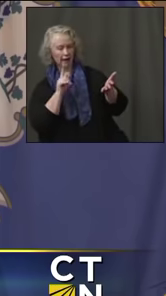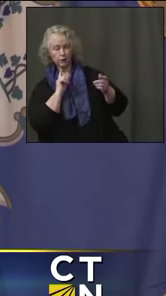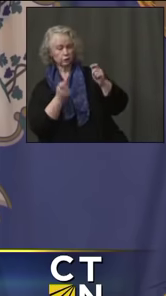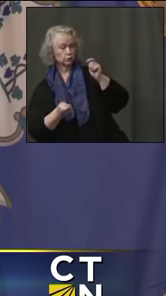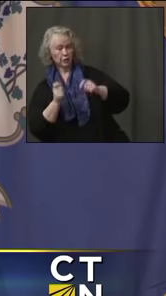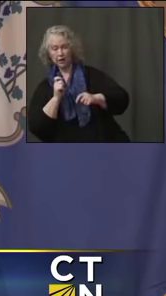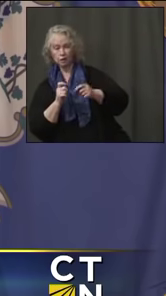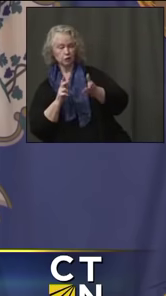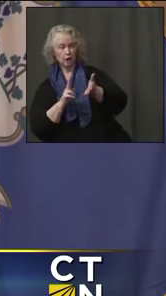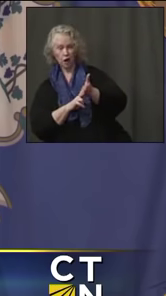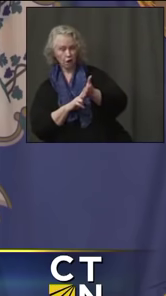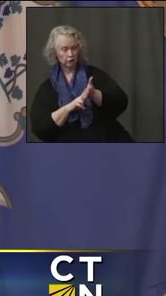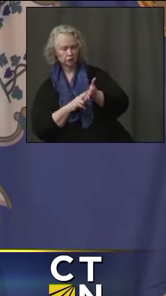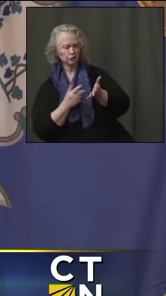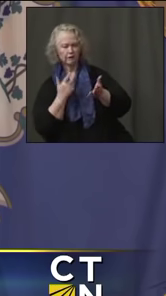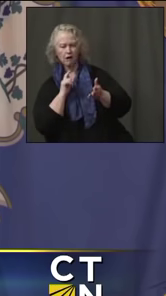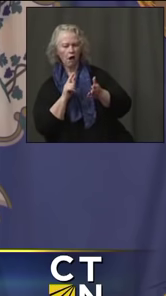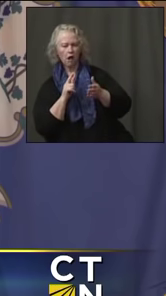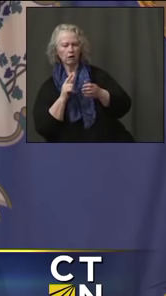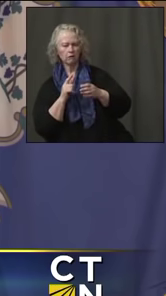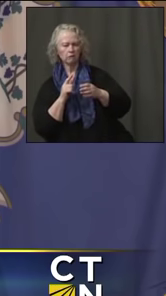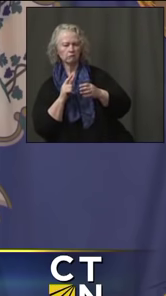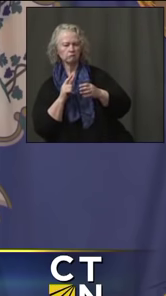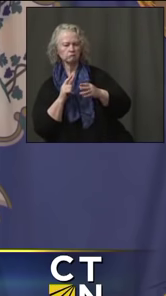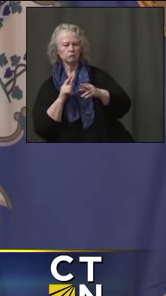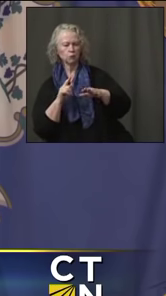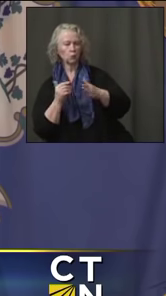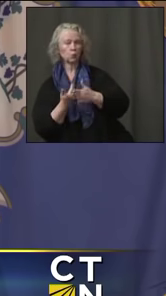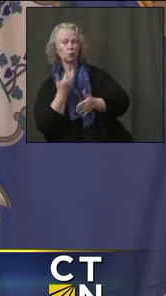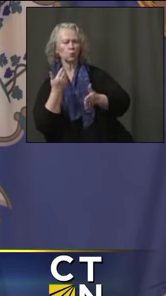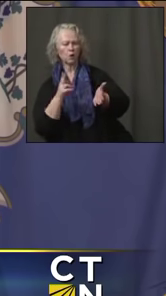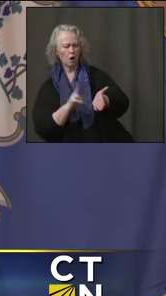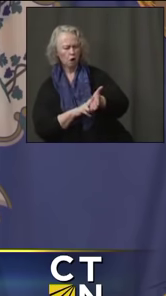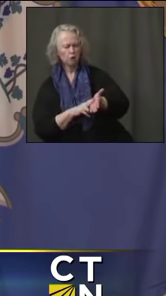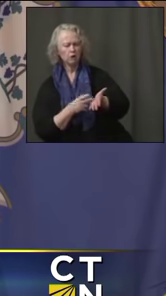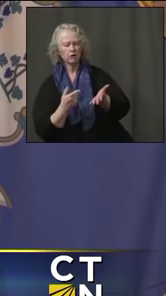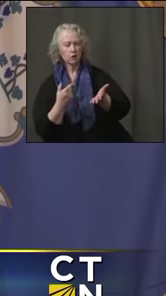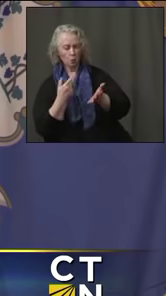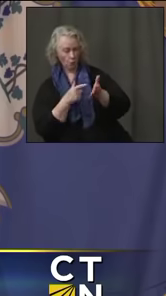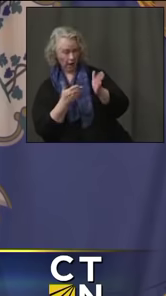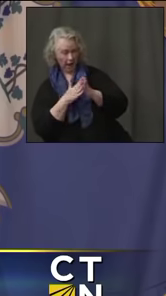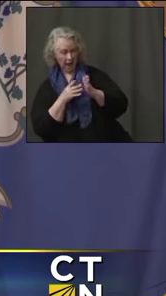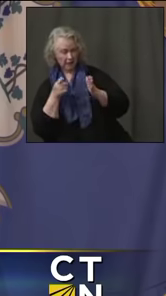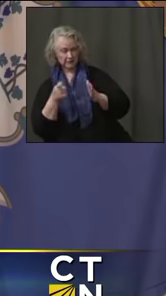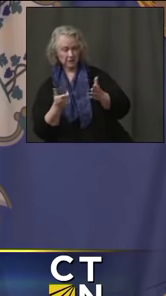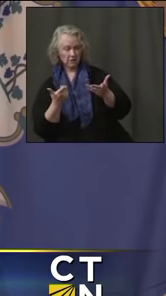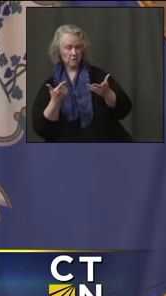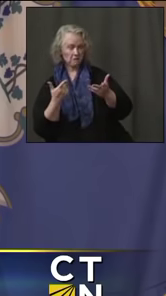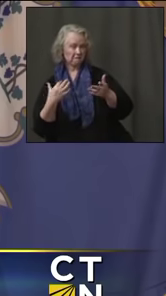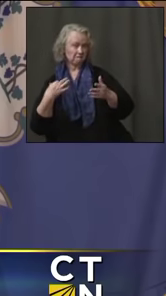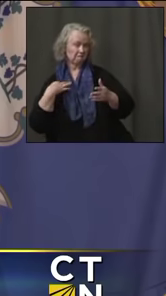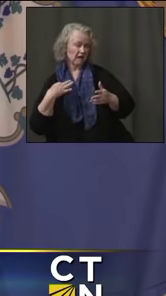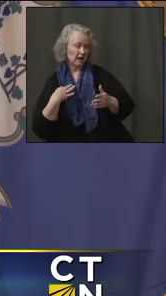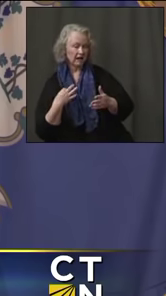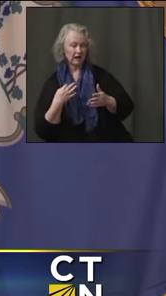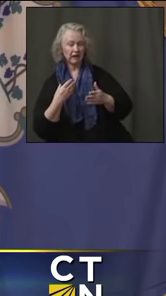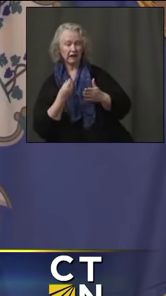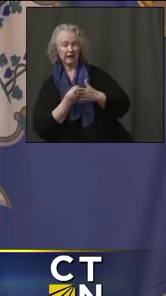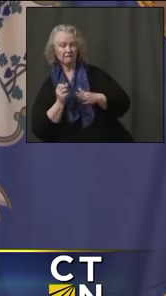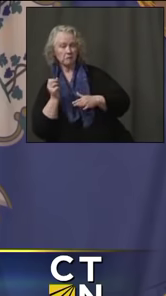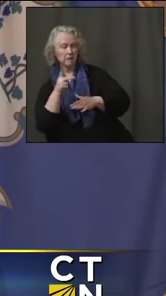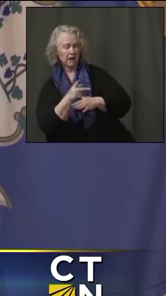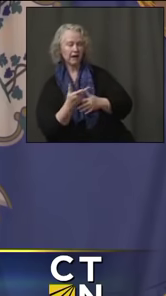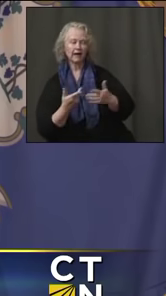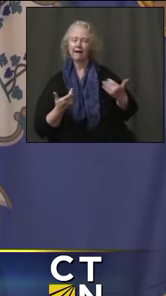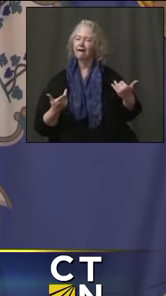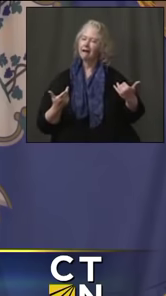the, if you're not negotiating a contract, are you asking them to voluntarily give back?